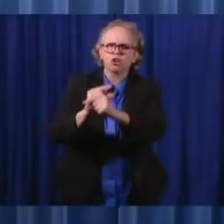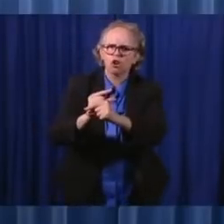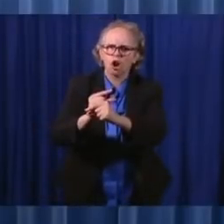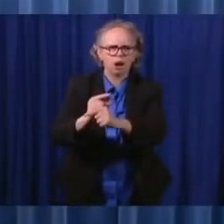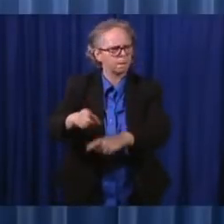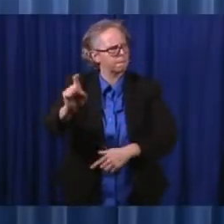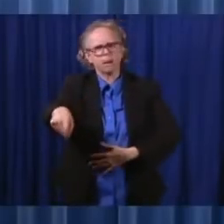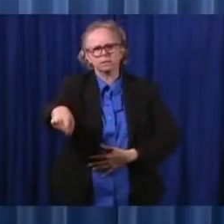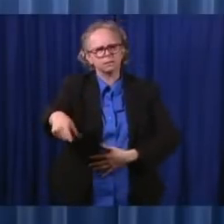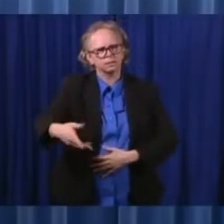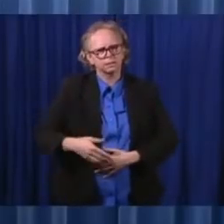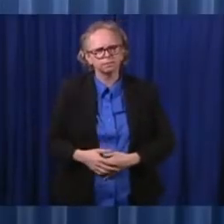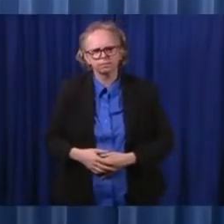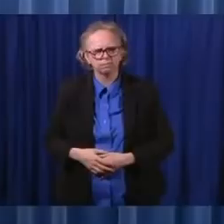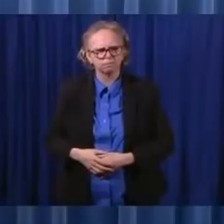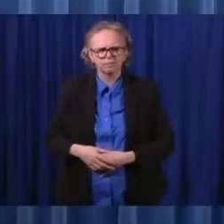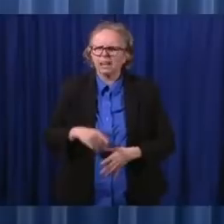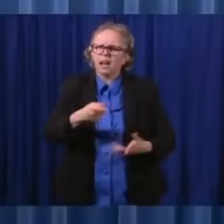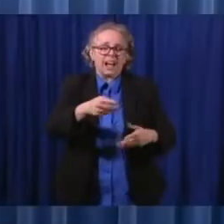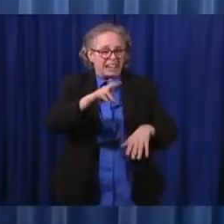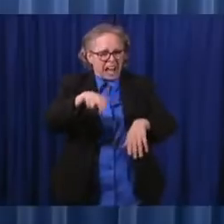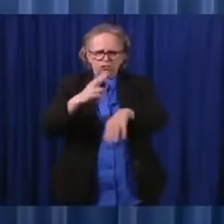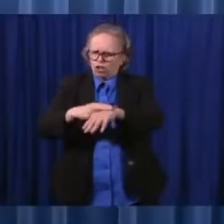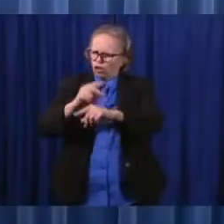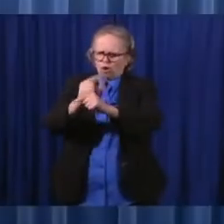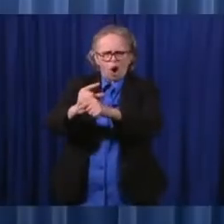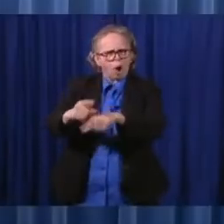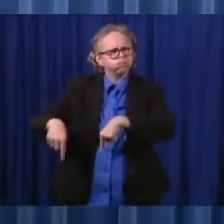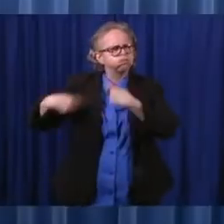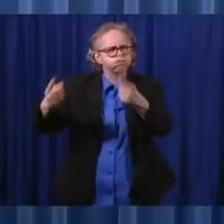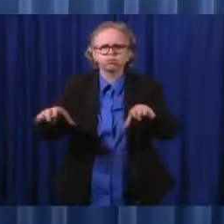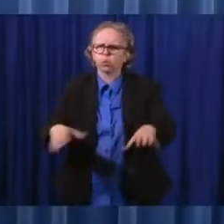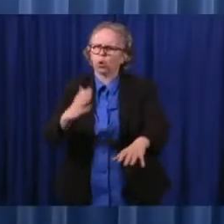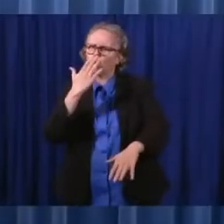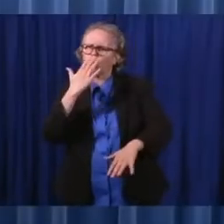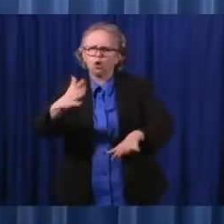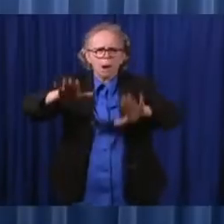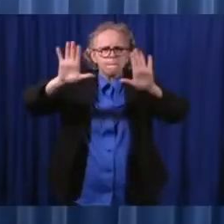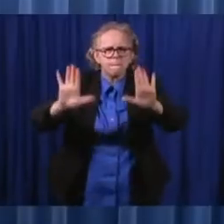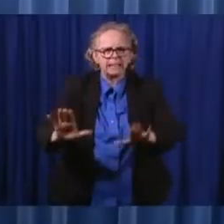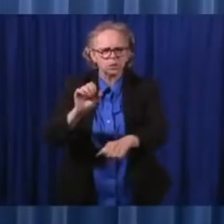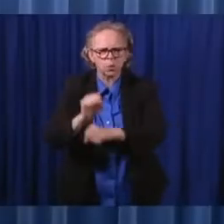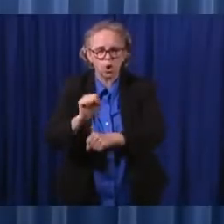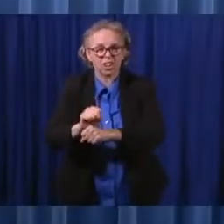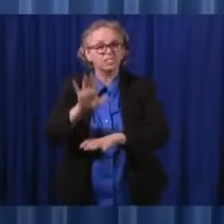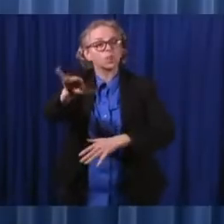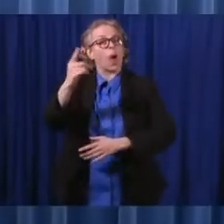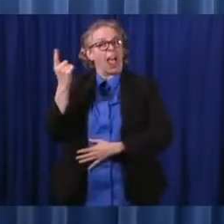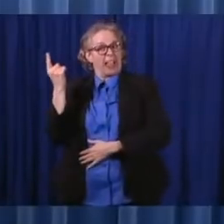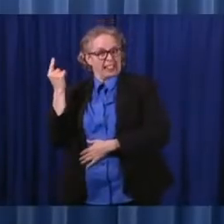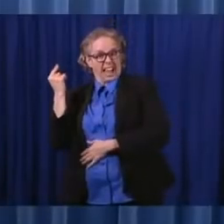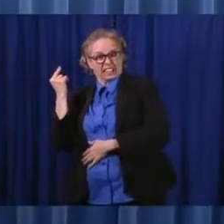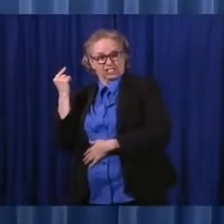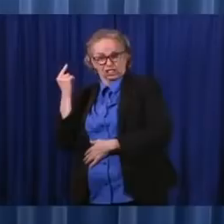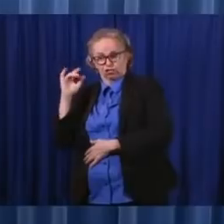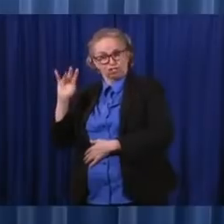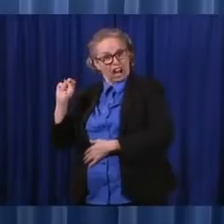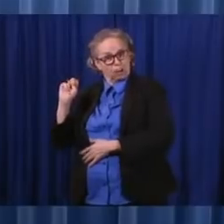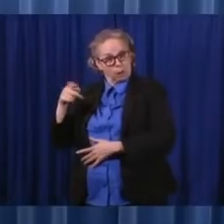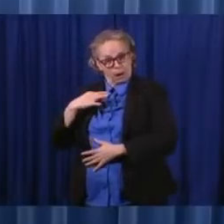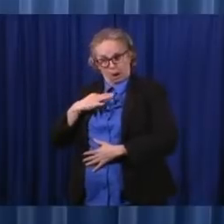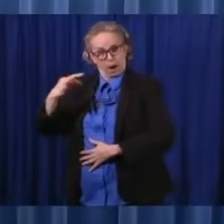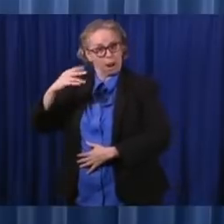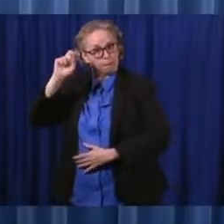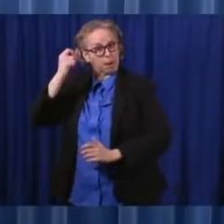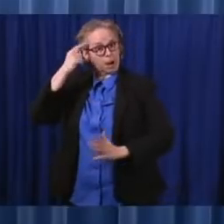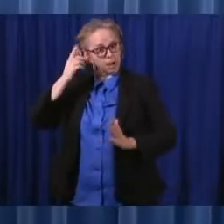my pleasure for the last, since January of last year, to work with a number and meet a number